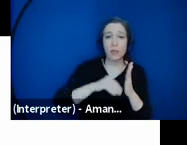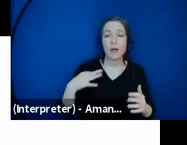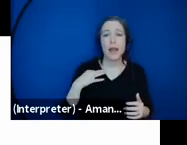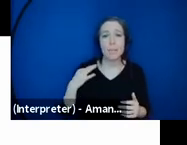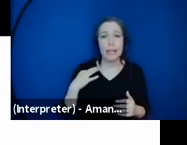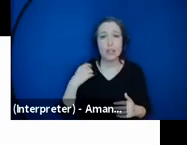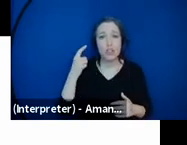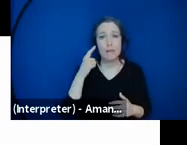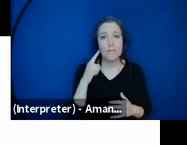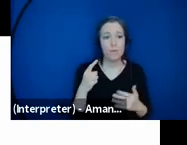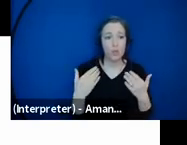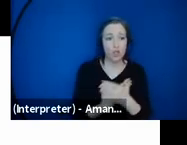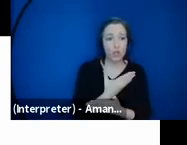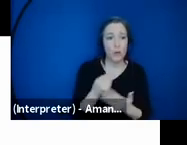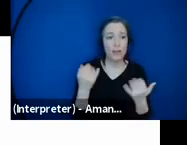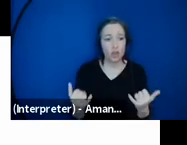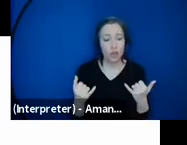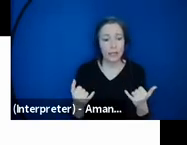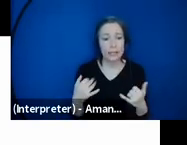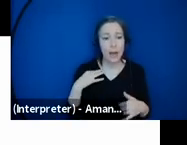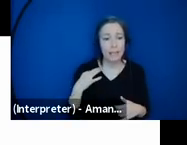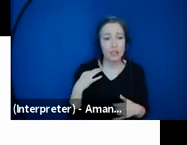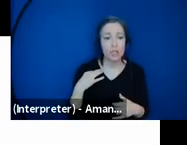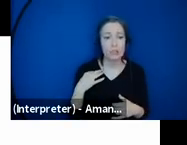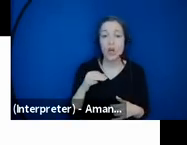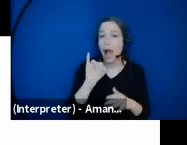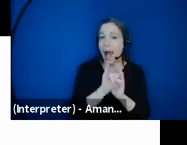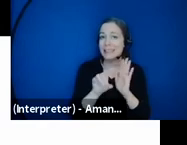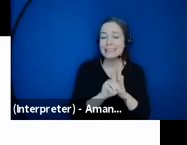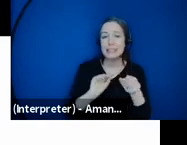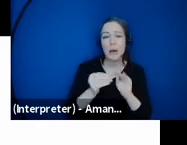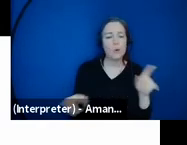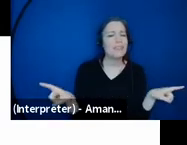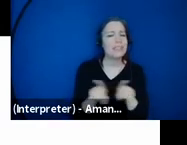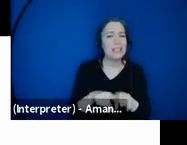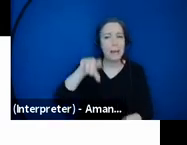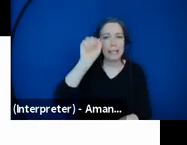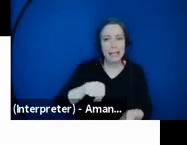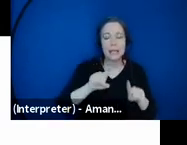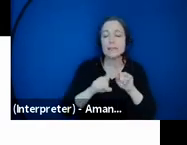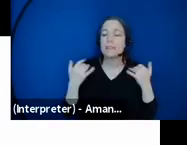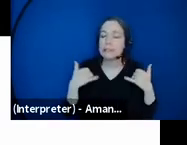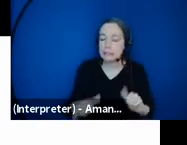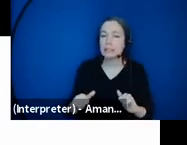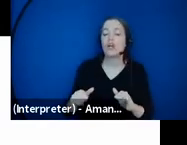same, but you want to fill out that application to be able to select a major and also to be eligible for financial aid.